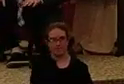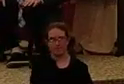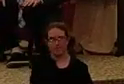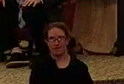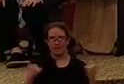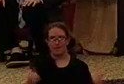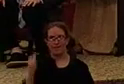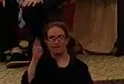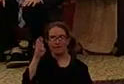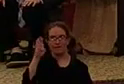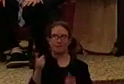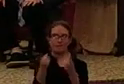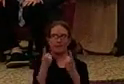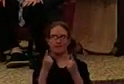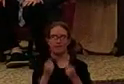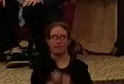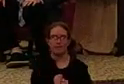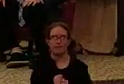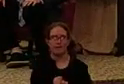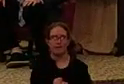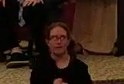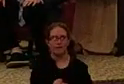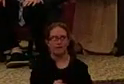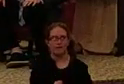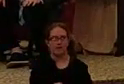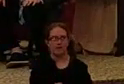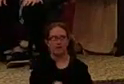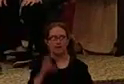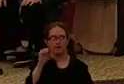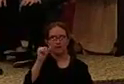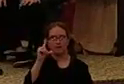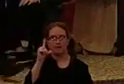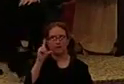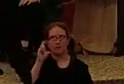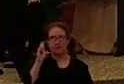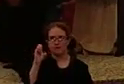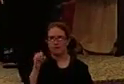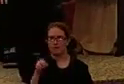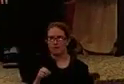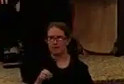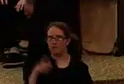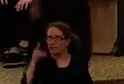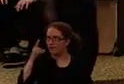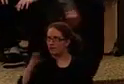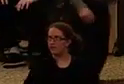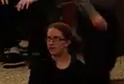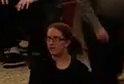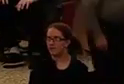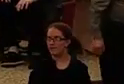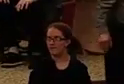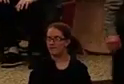Now Abram came from Ur of the Chaldees. And according to history,